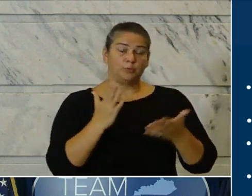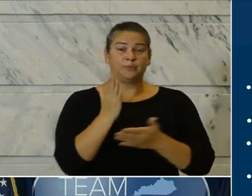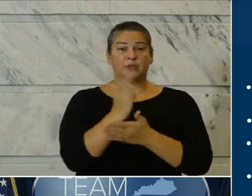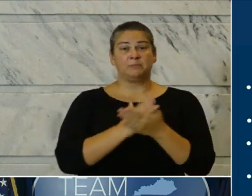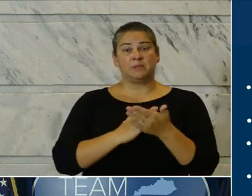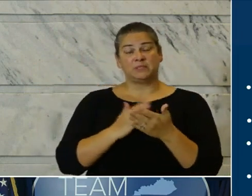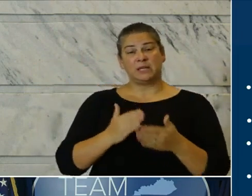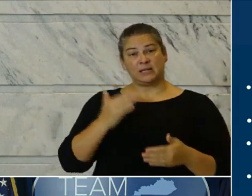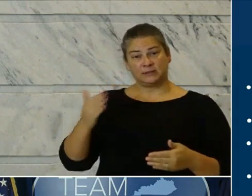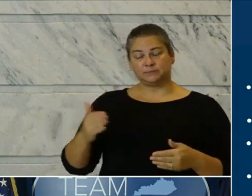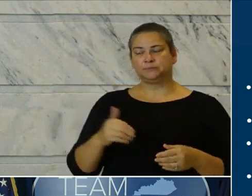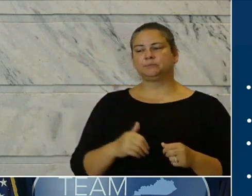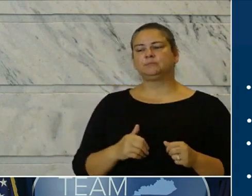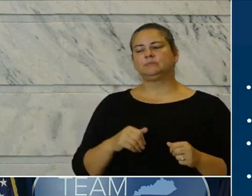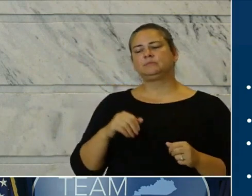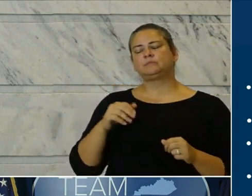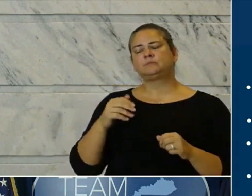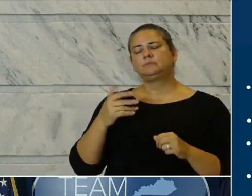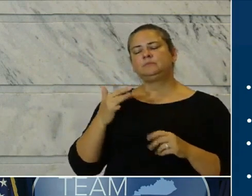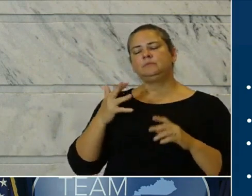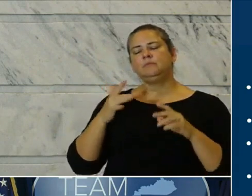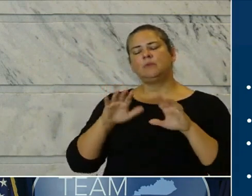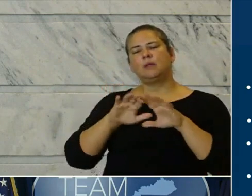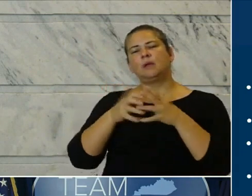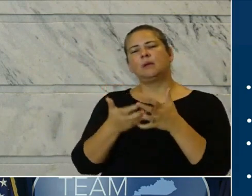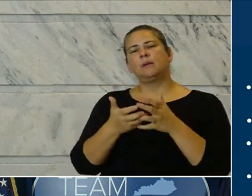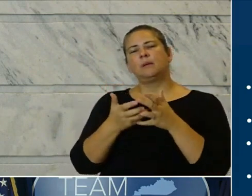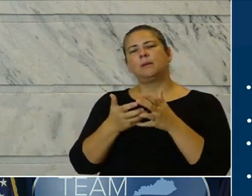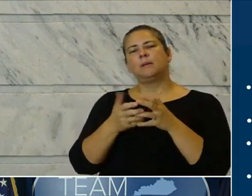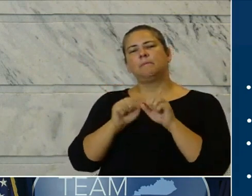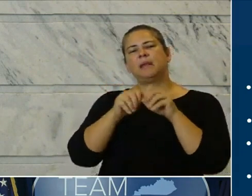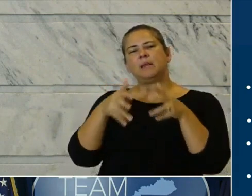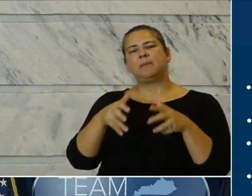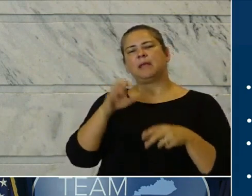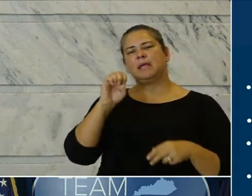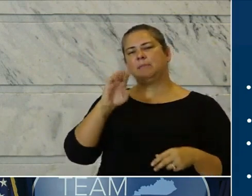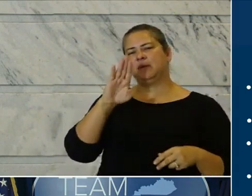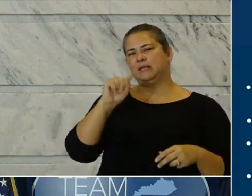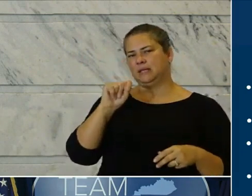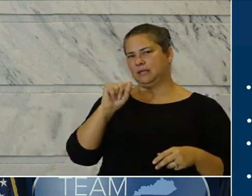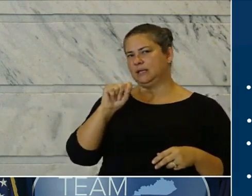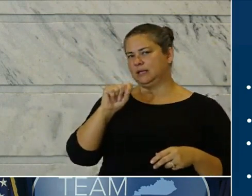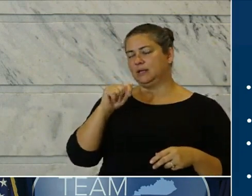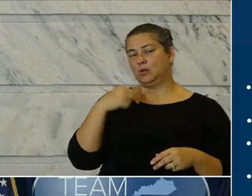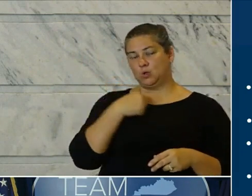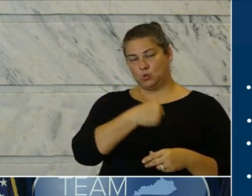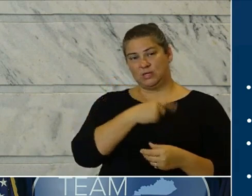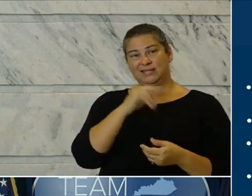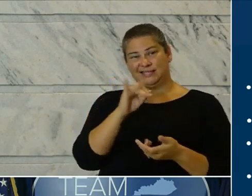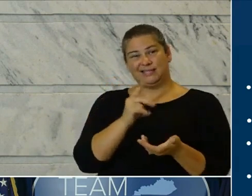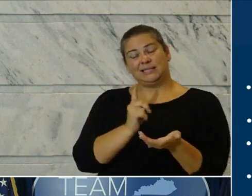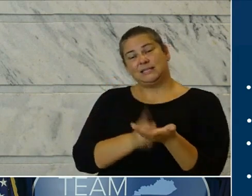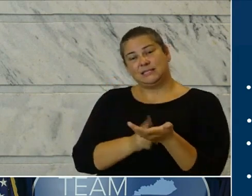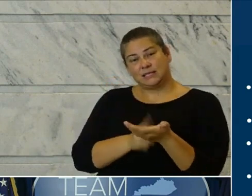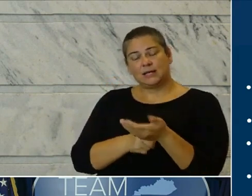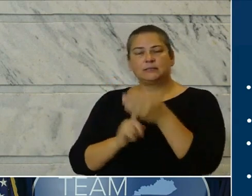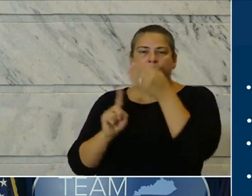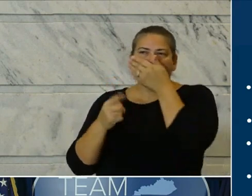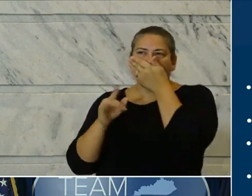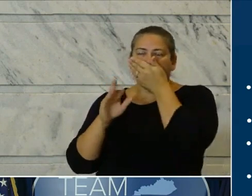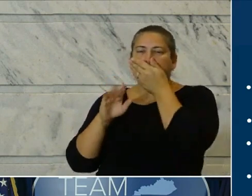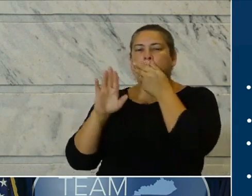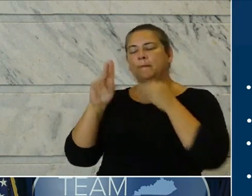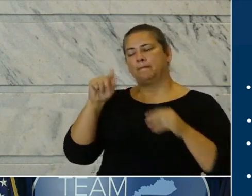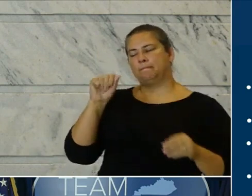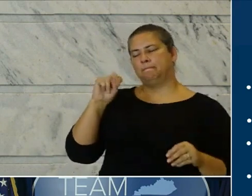talk about is the pandemic EBT piece. We talked earlier about pandemic